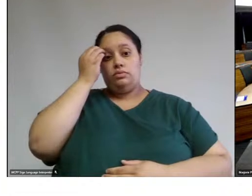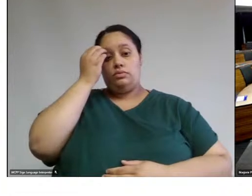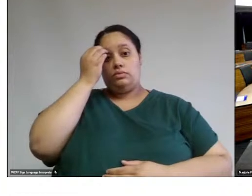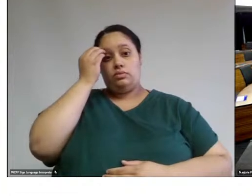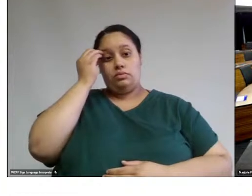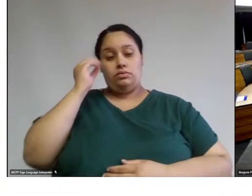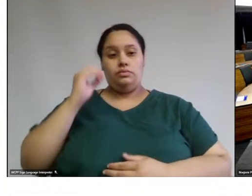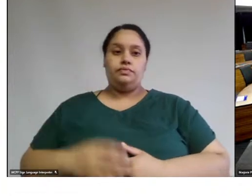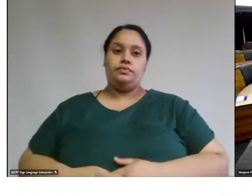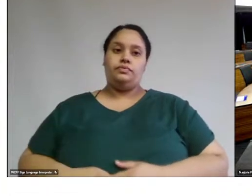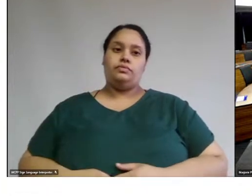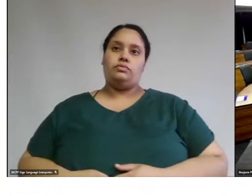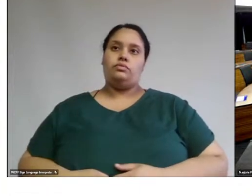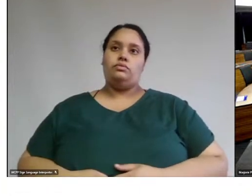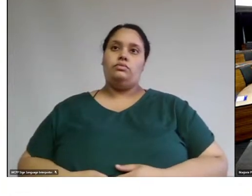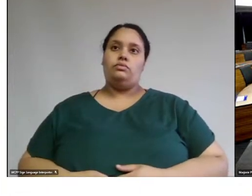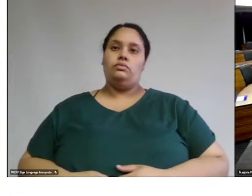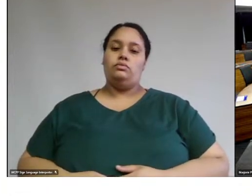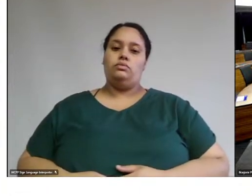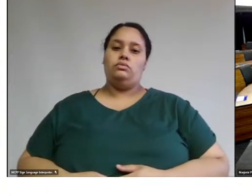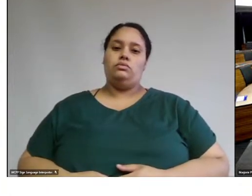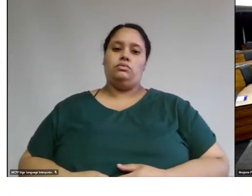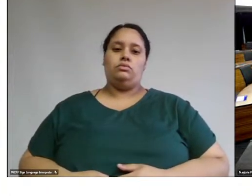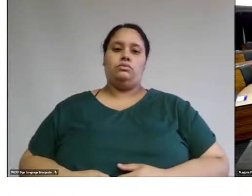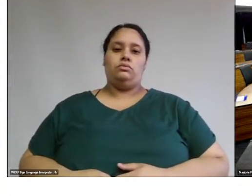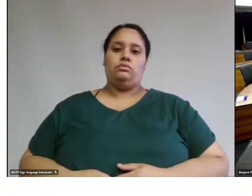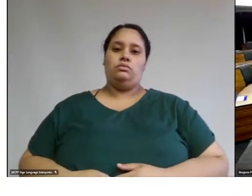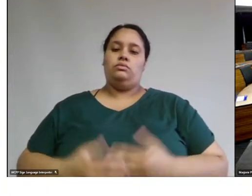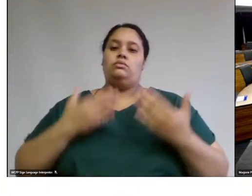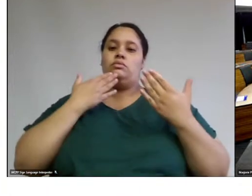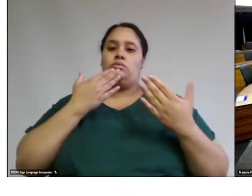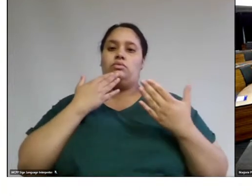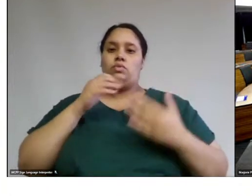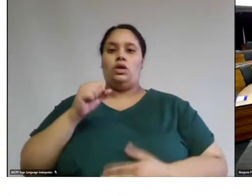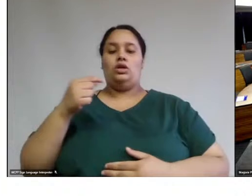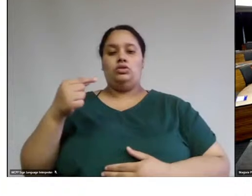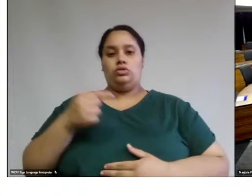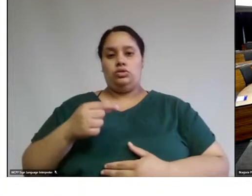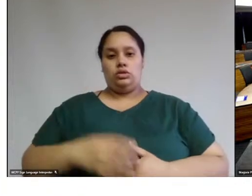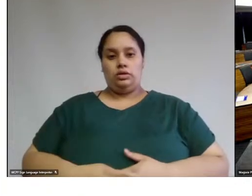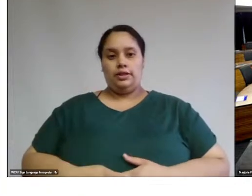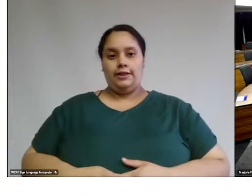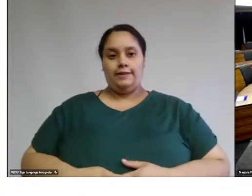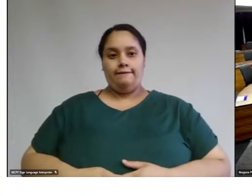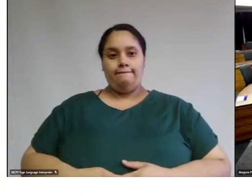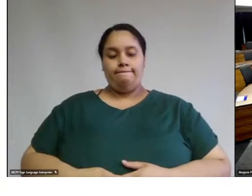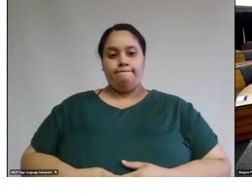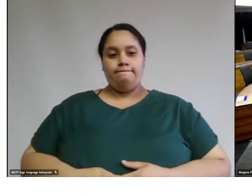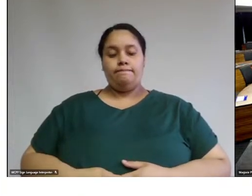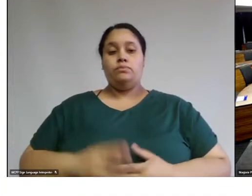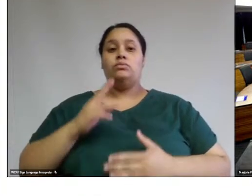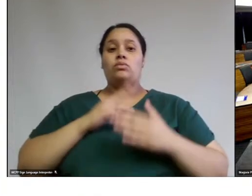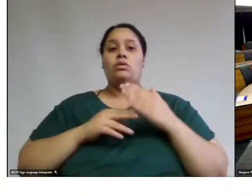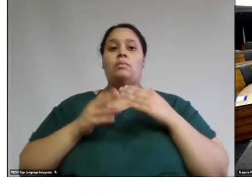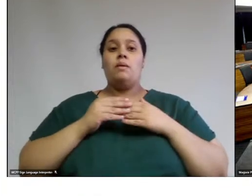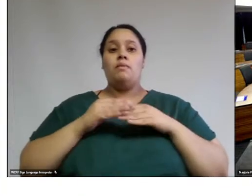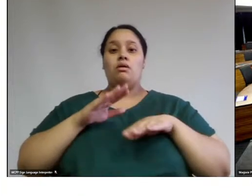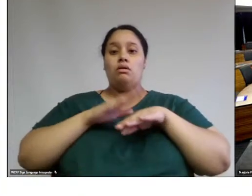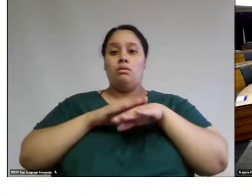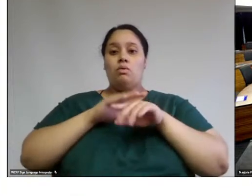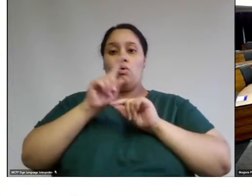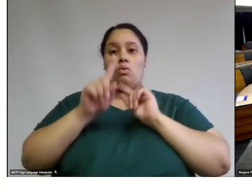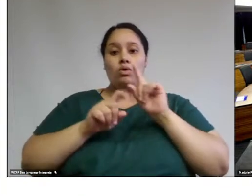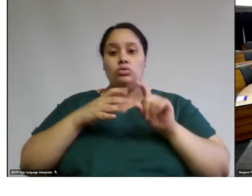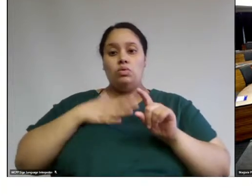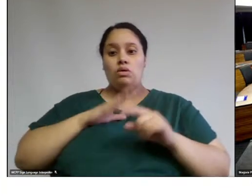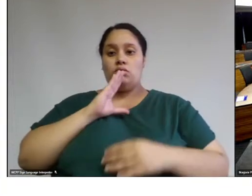Thank you very much, AG. Now, honorable members, are there any further questions that you'd